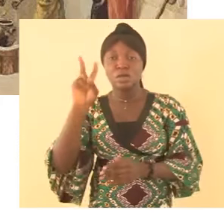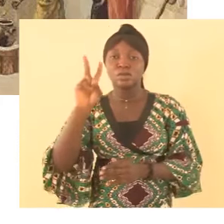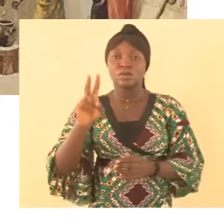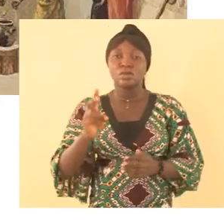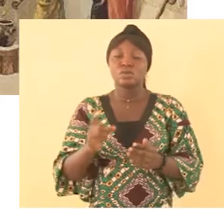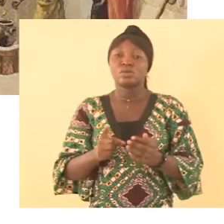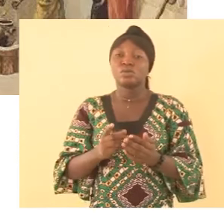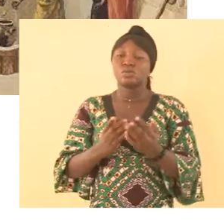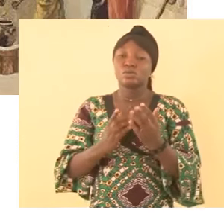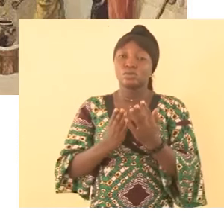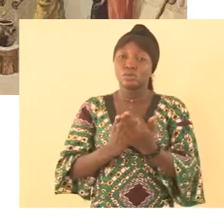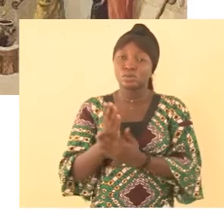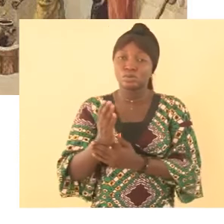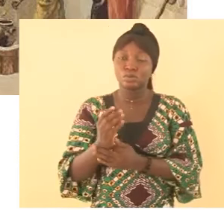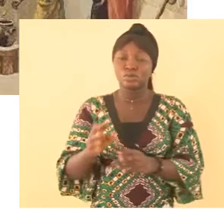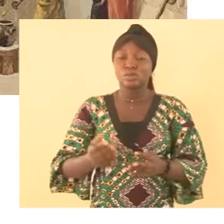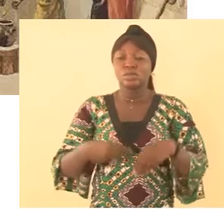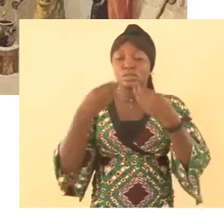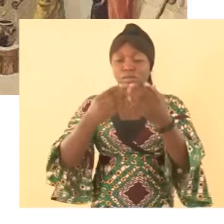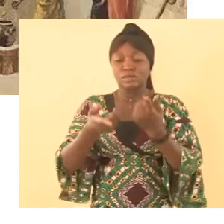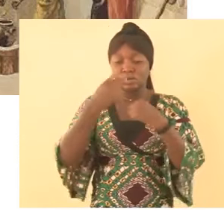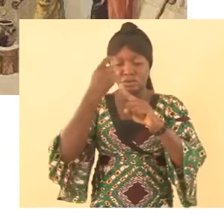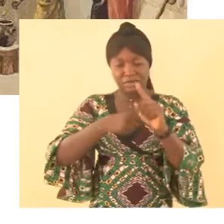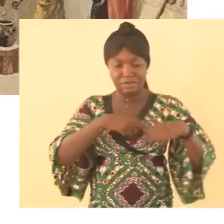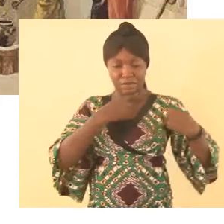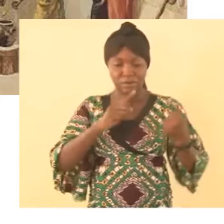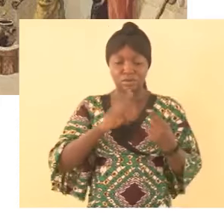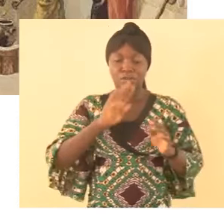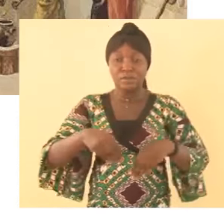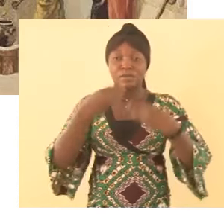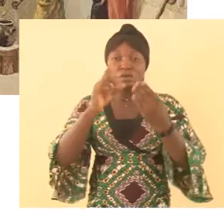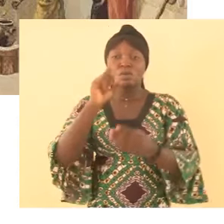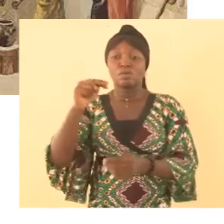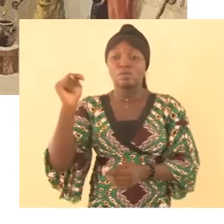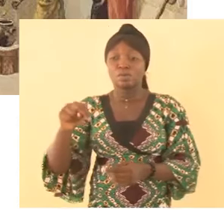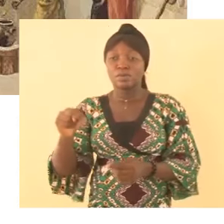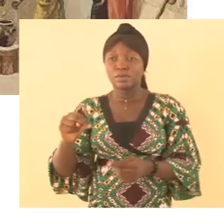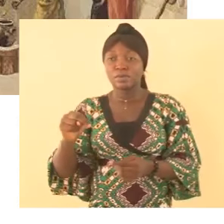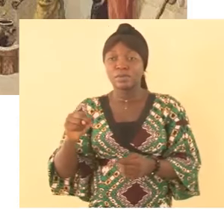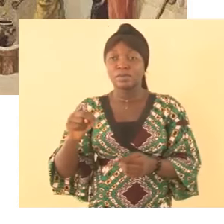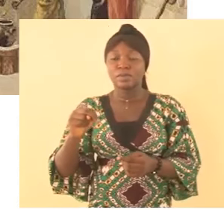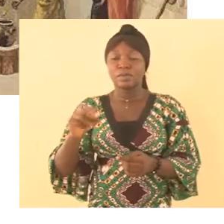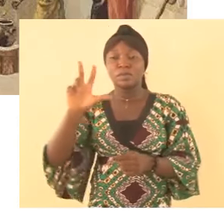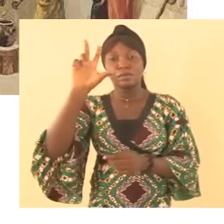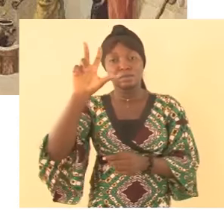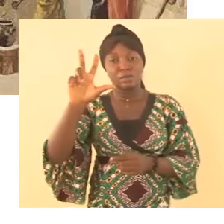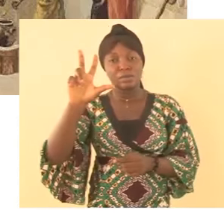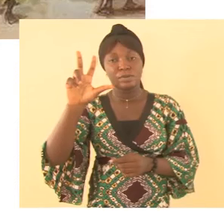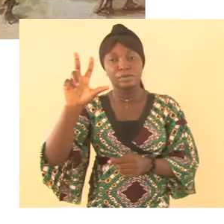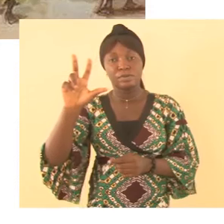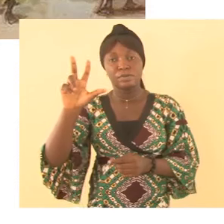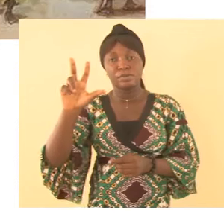Two, true generosity comes from the heart. To be generous, one needs not be rich.